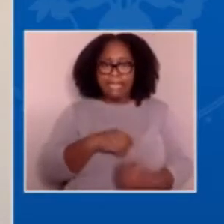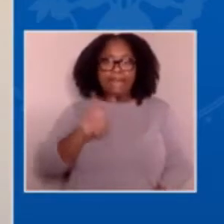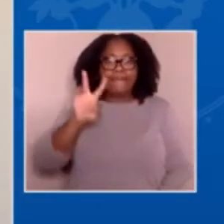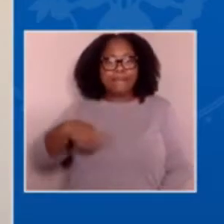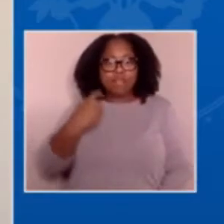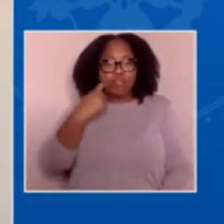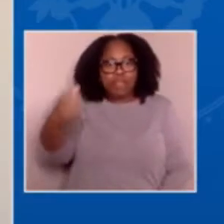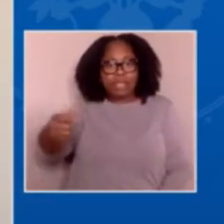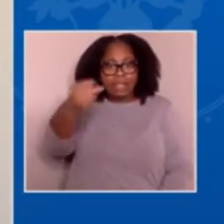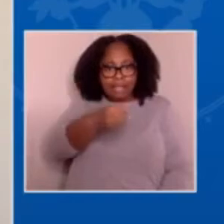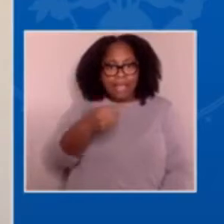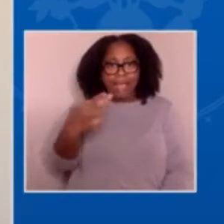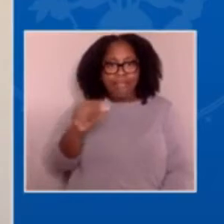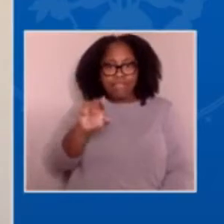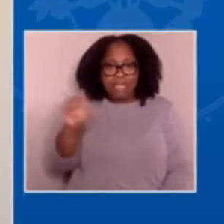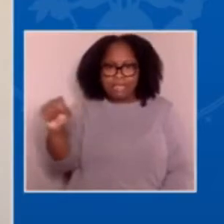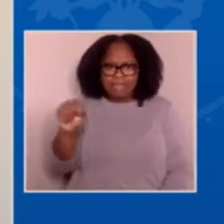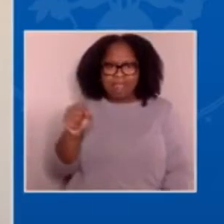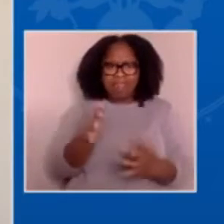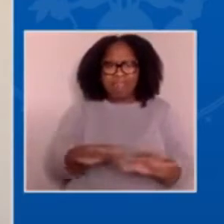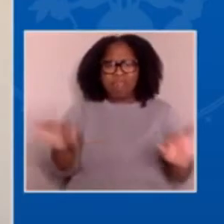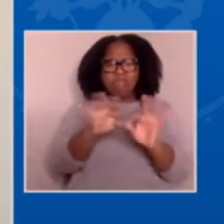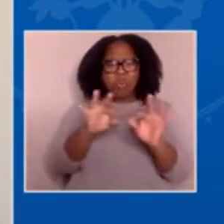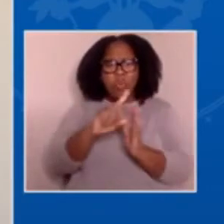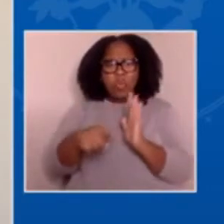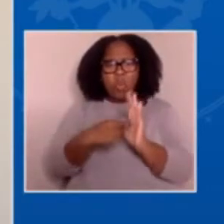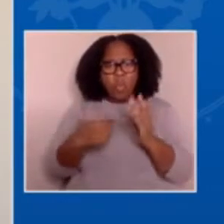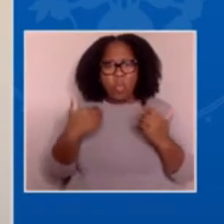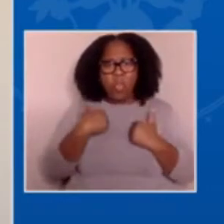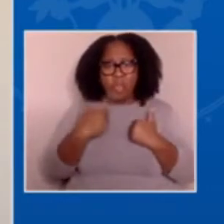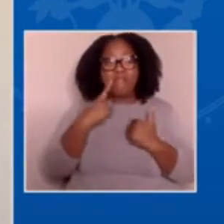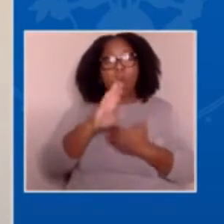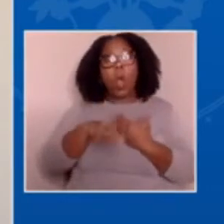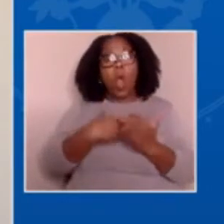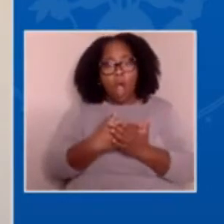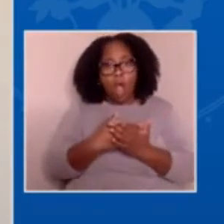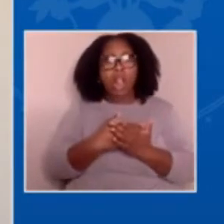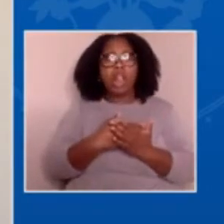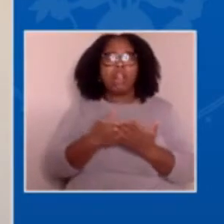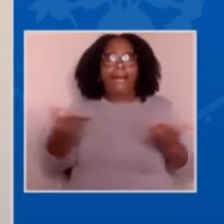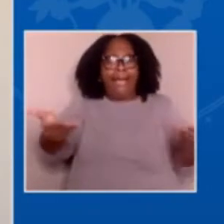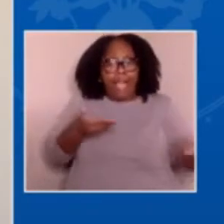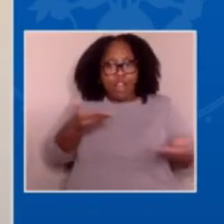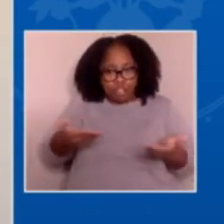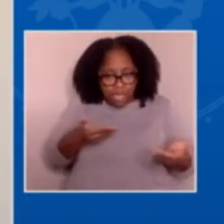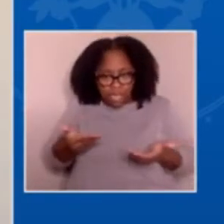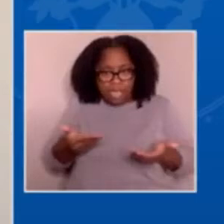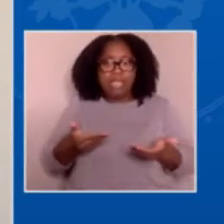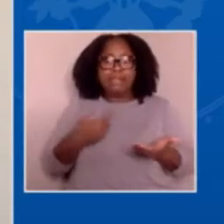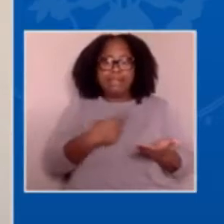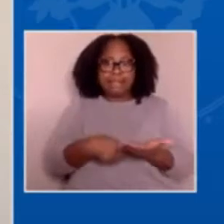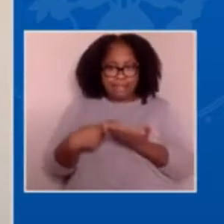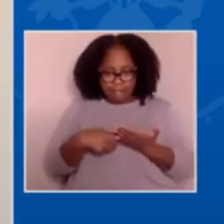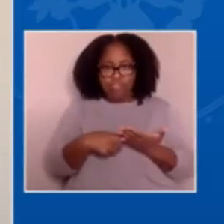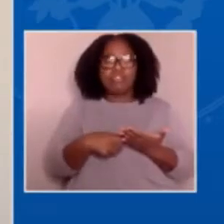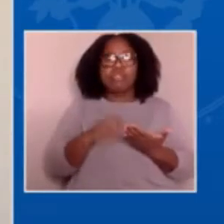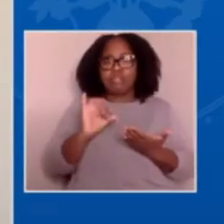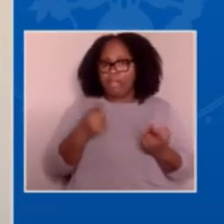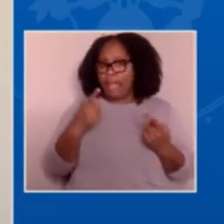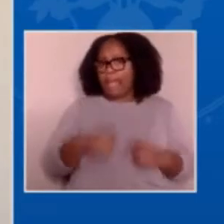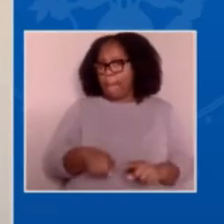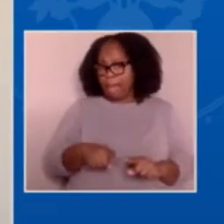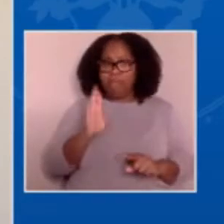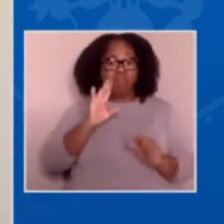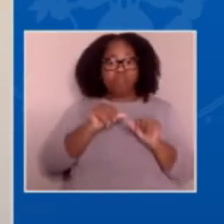president-elect uh Harris has been an integral part of all Personnel discussions uh that happened during the transition and will continue to play